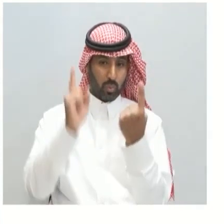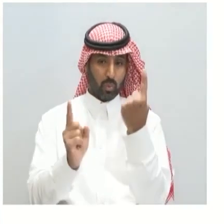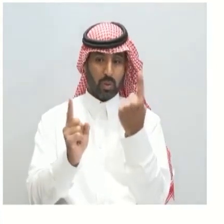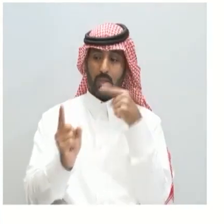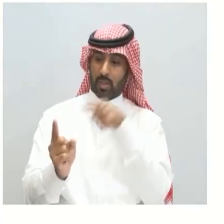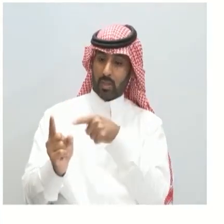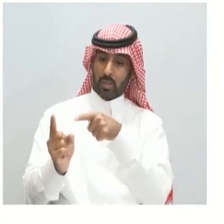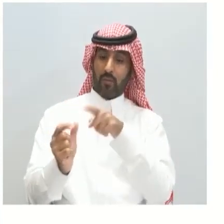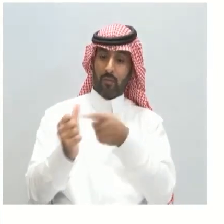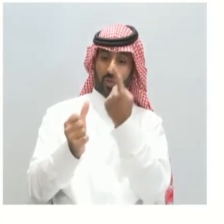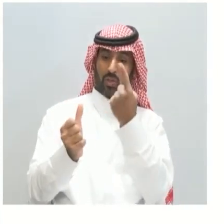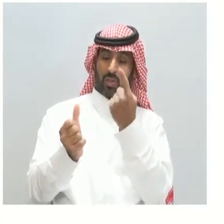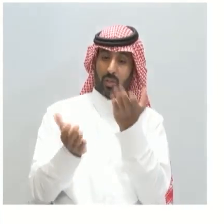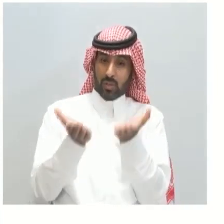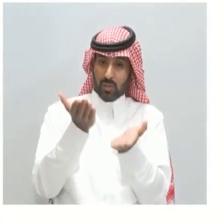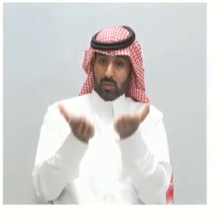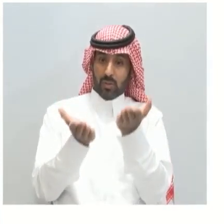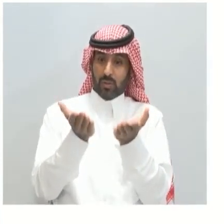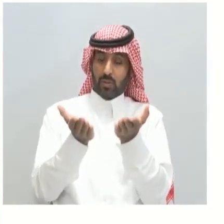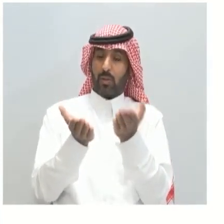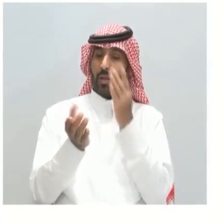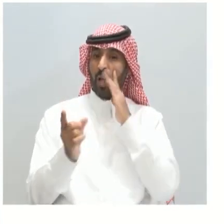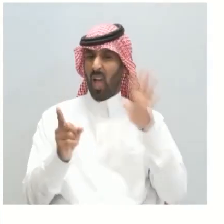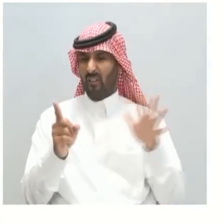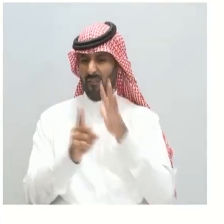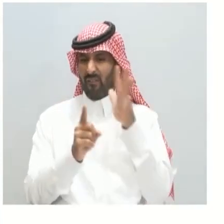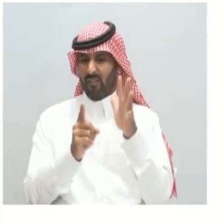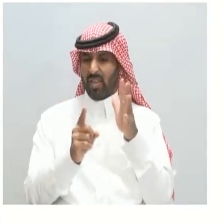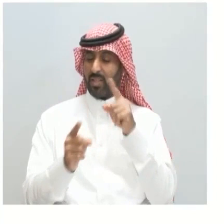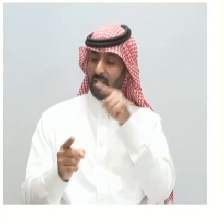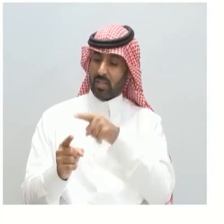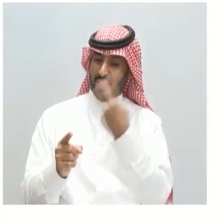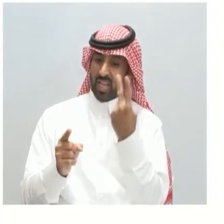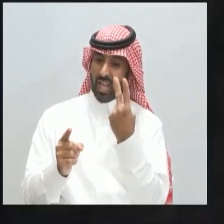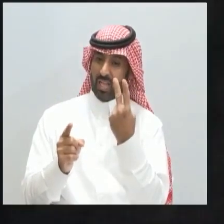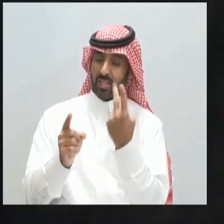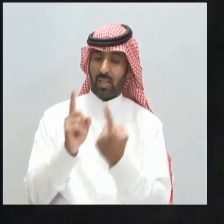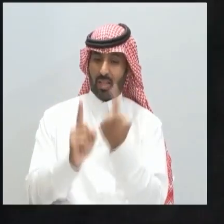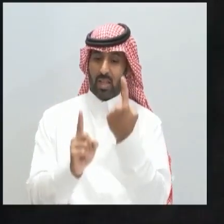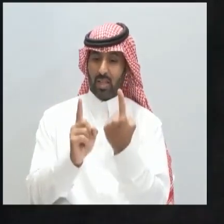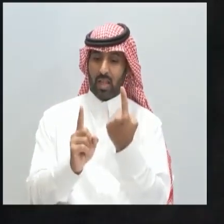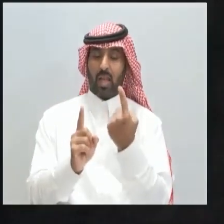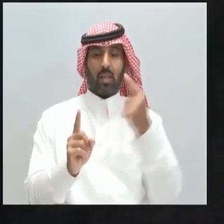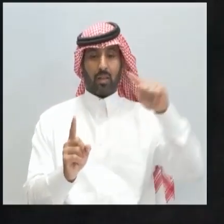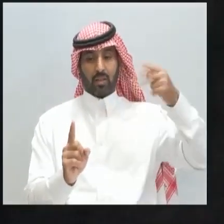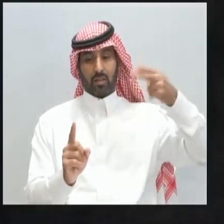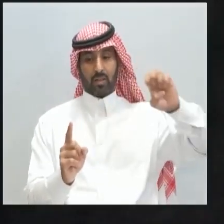say that the first thing has an effect on the second. So the first one